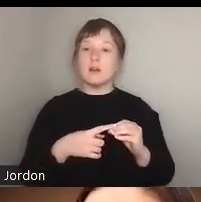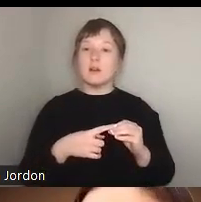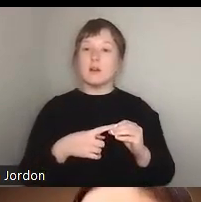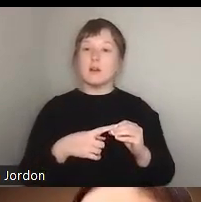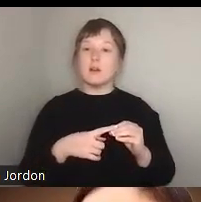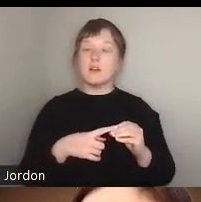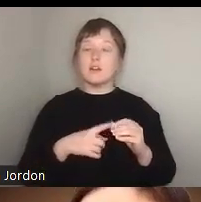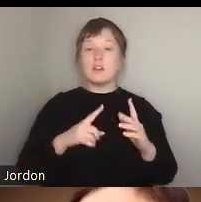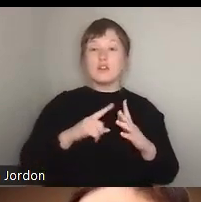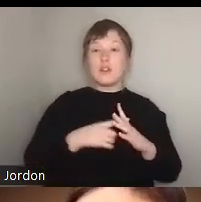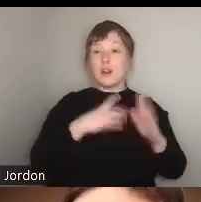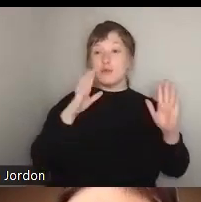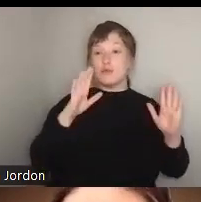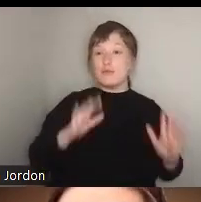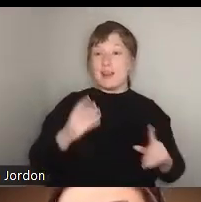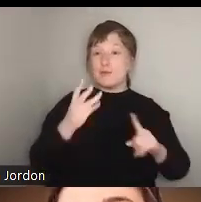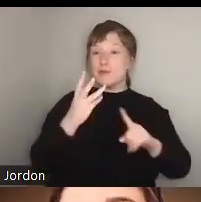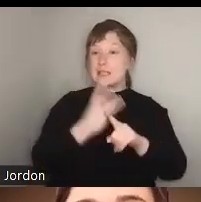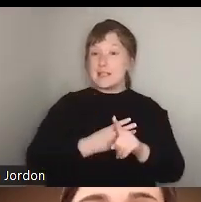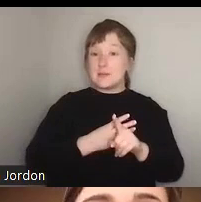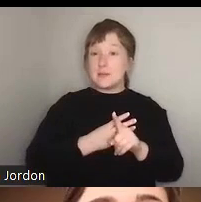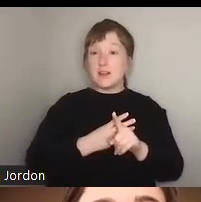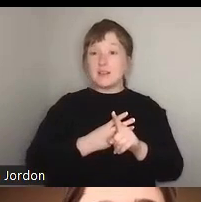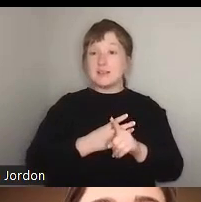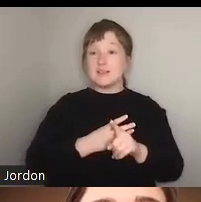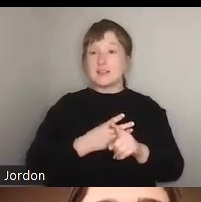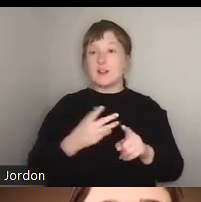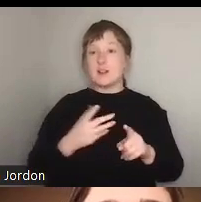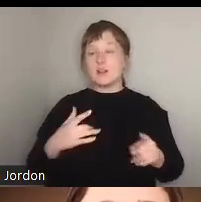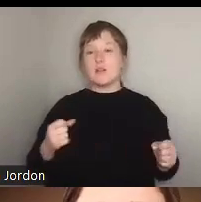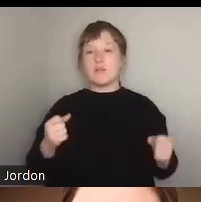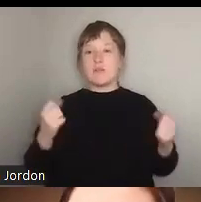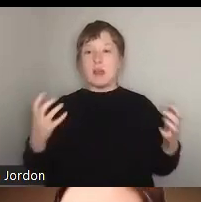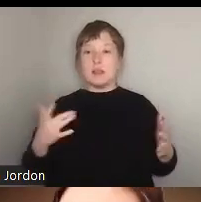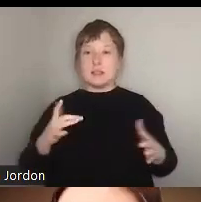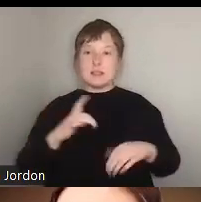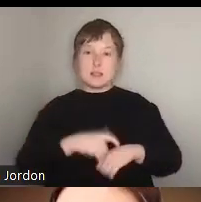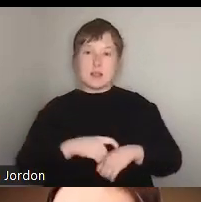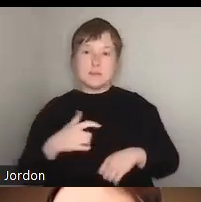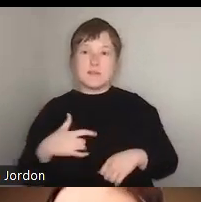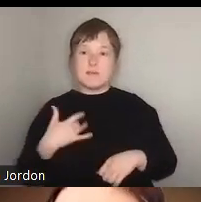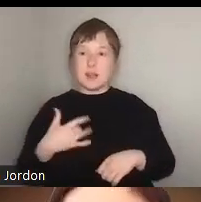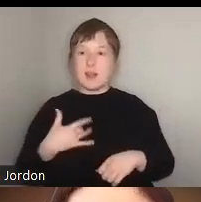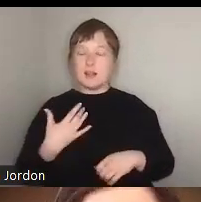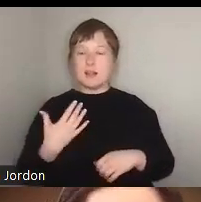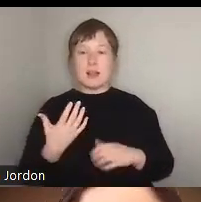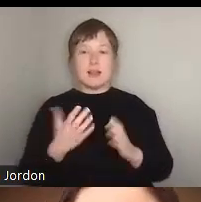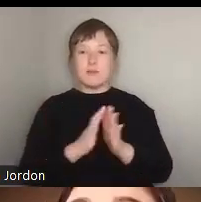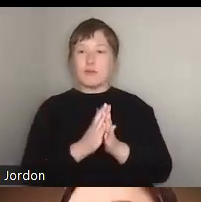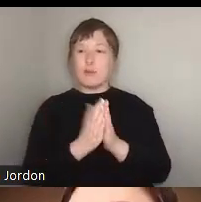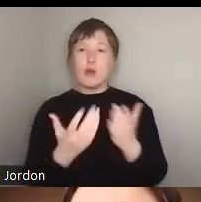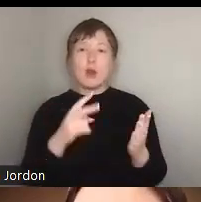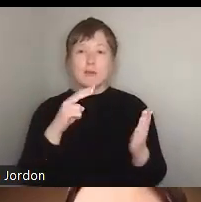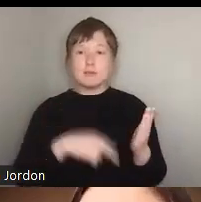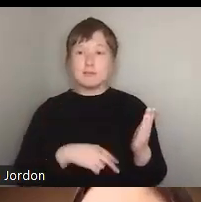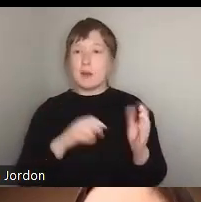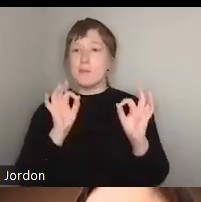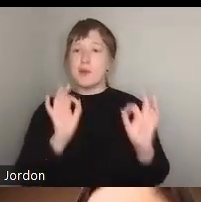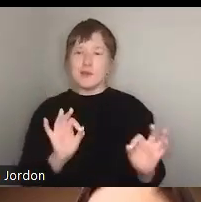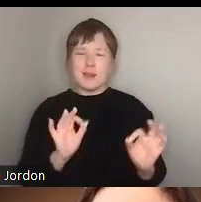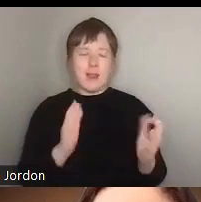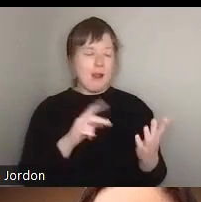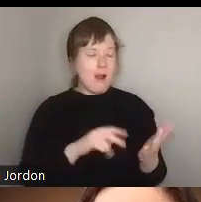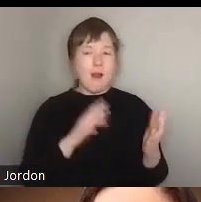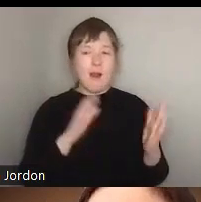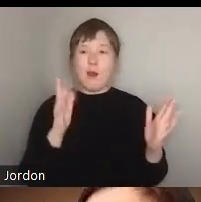off great for those 6 months. So a lot of times it can feel almost like it is straight out of a book or some sort of fairy tale, because the